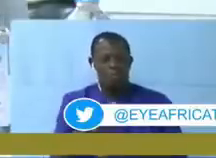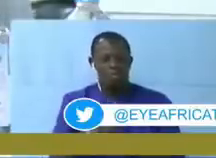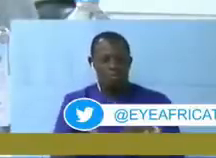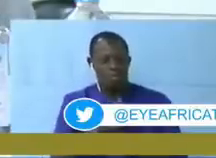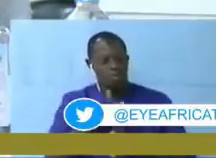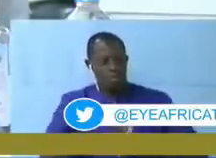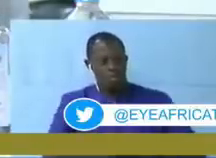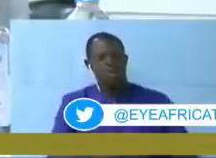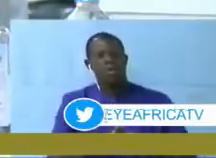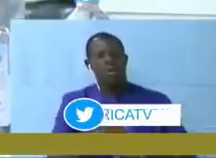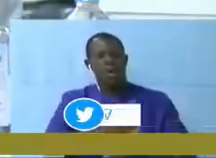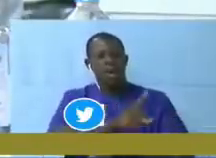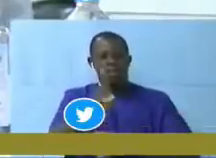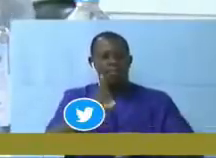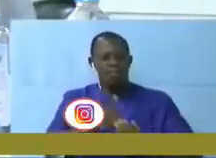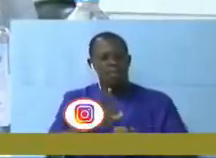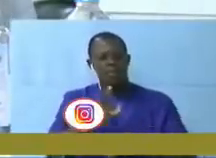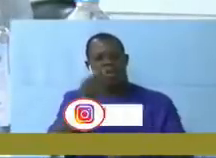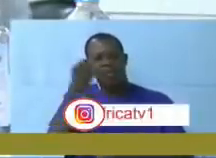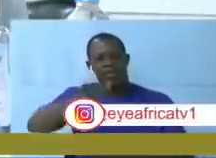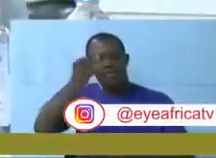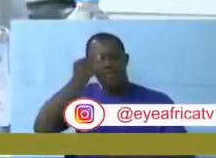in a small village